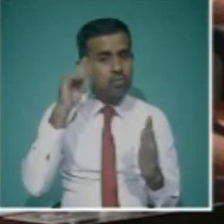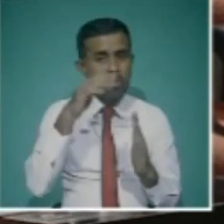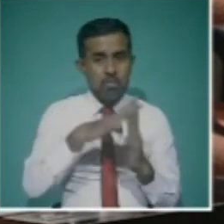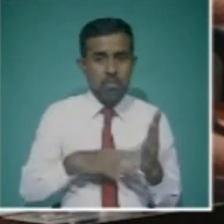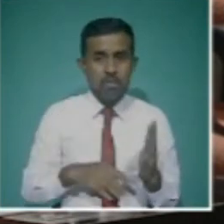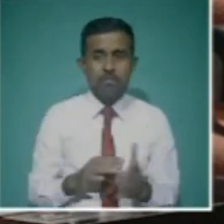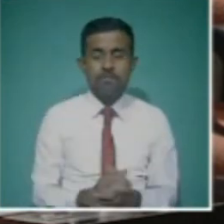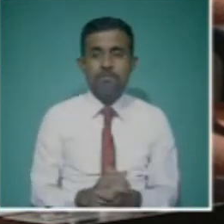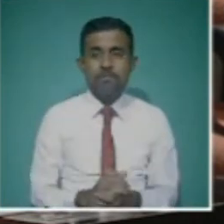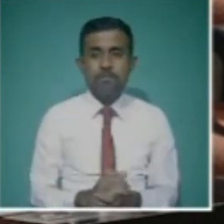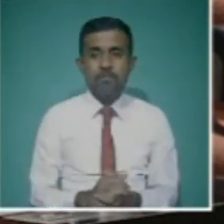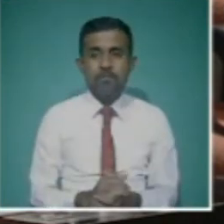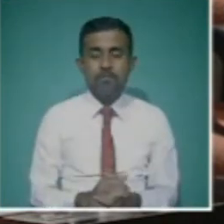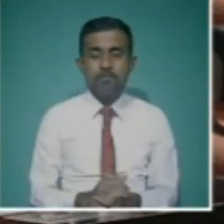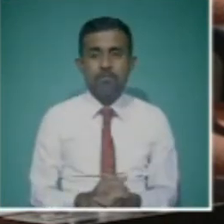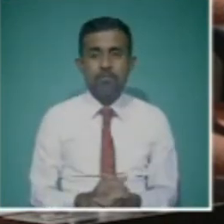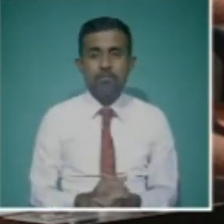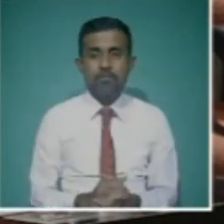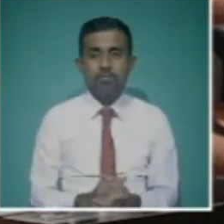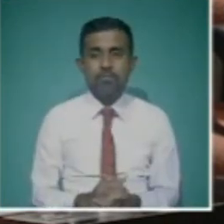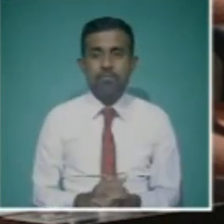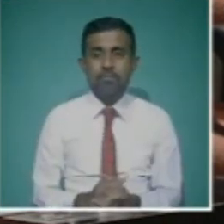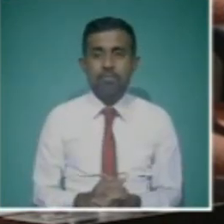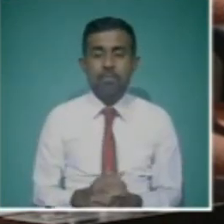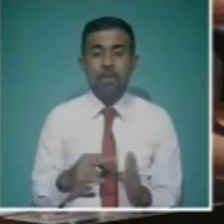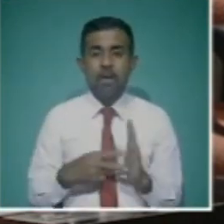Since we are debating the budget,